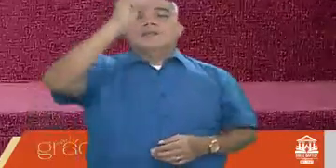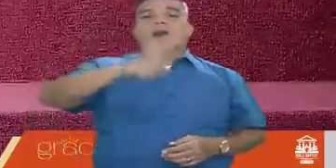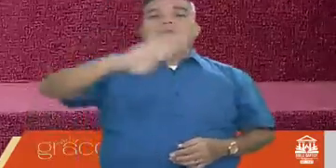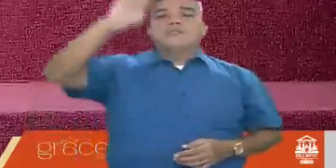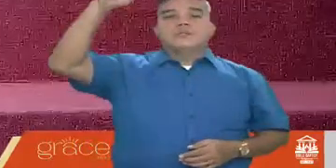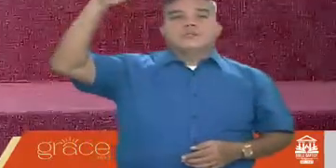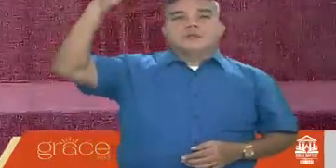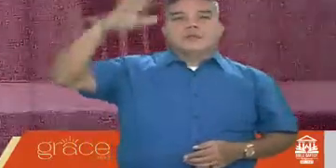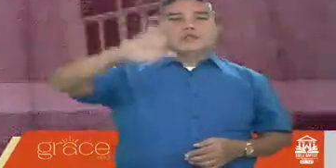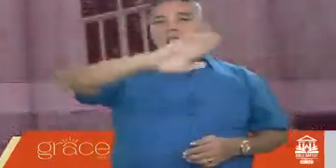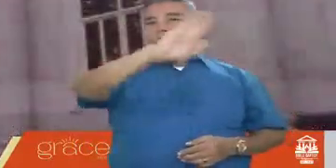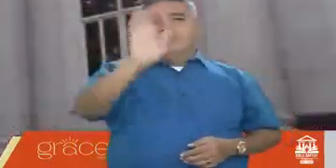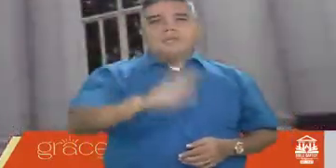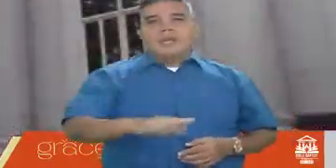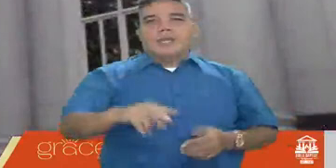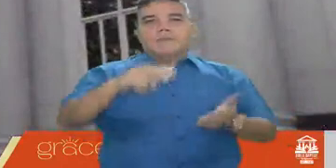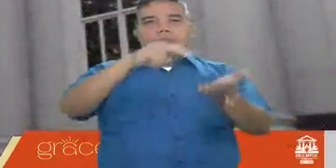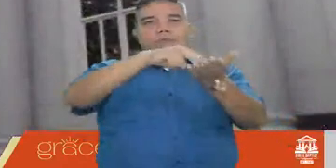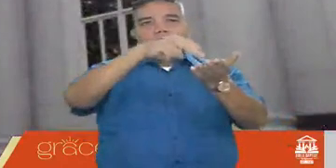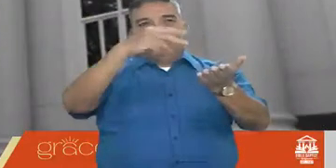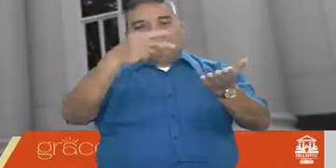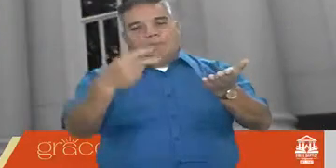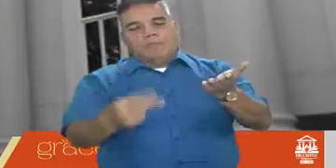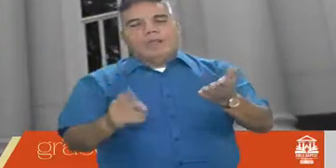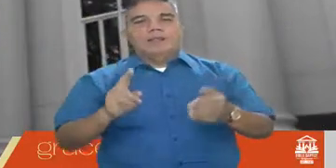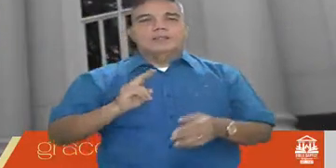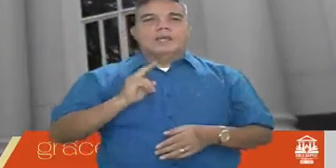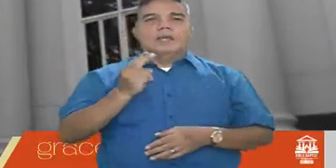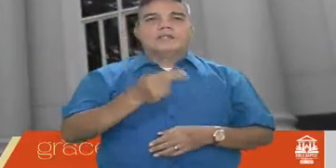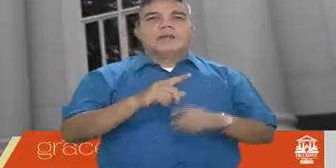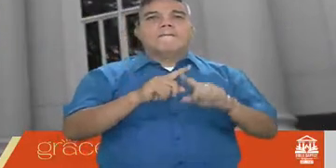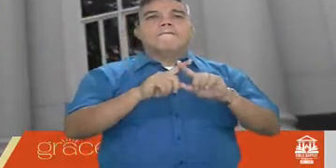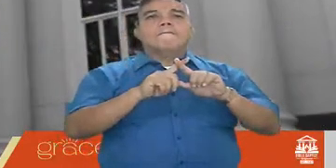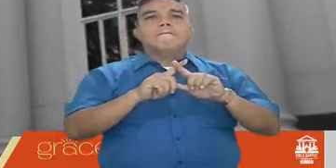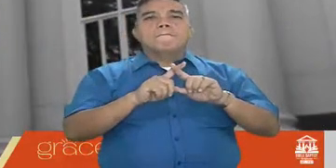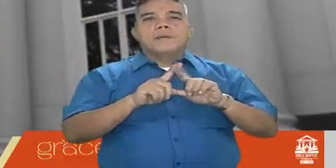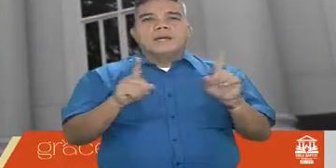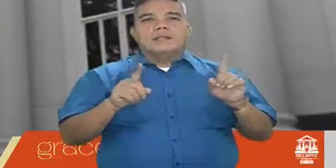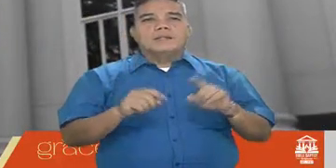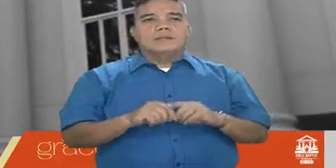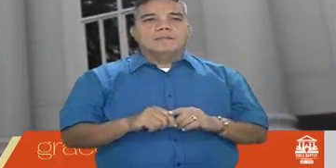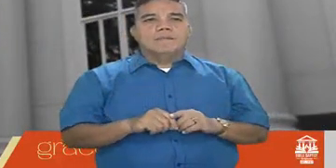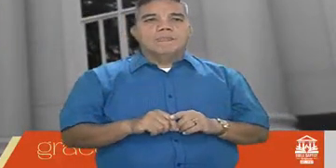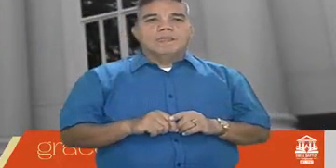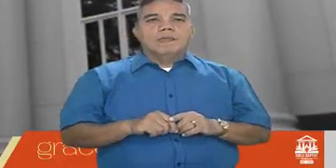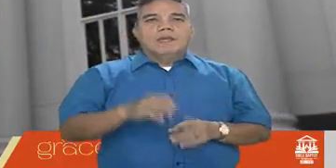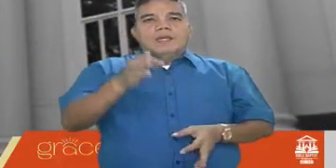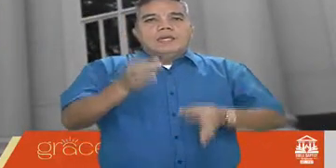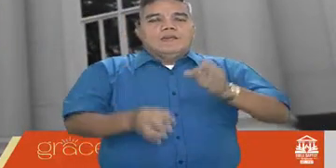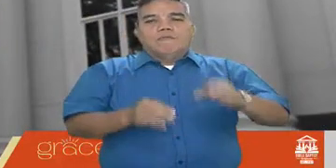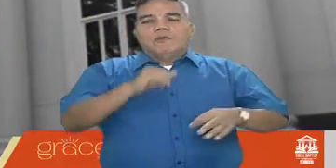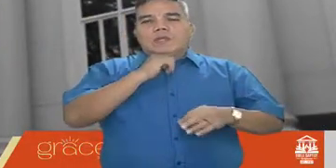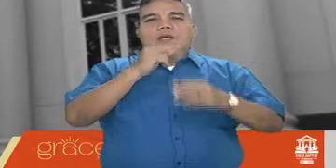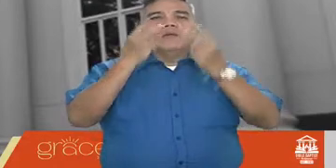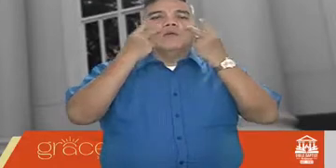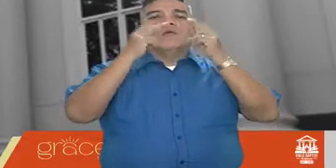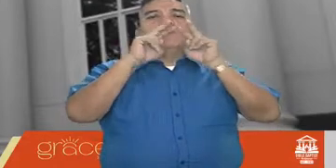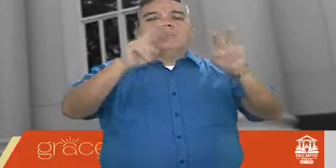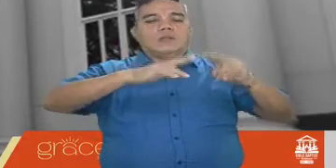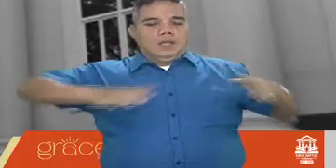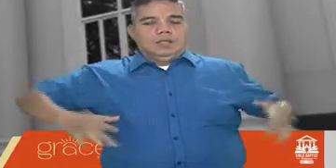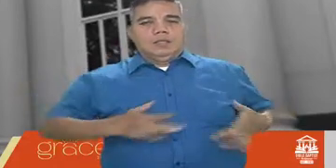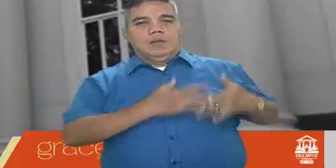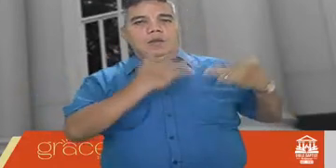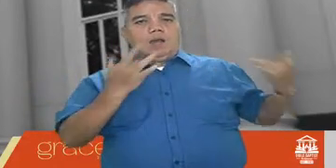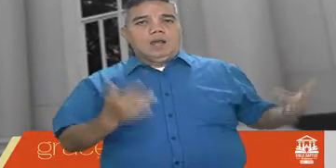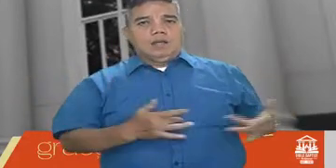God's grace never fails us. But our text warns us that if we do not look at our